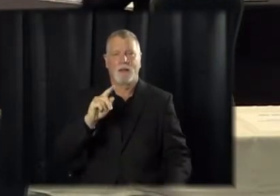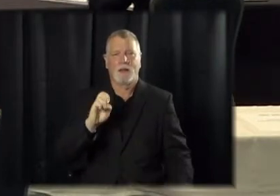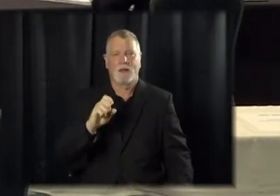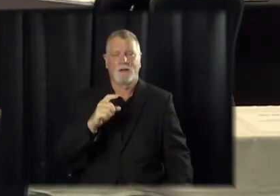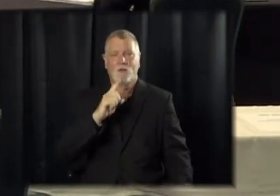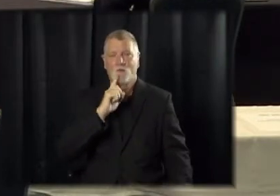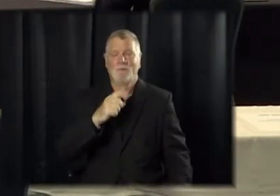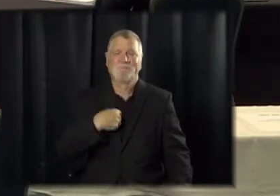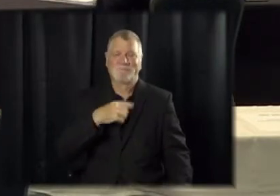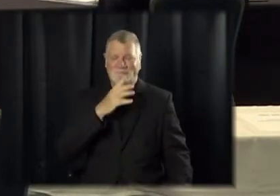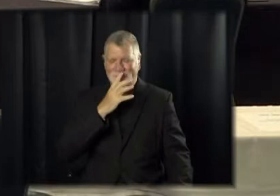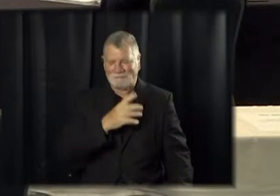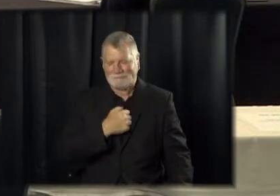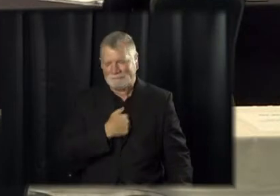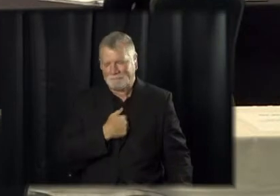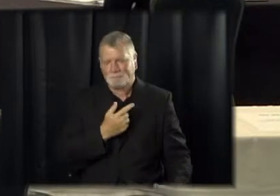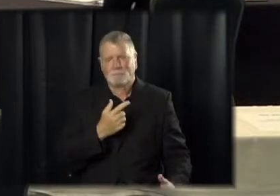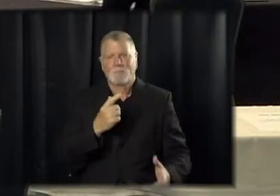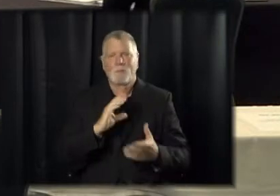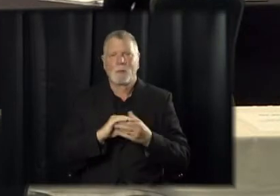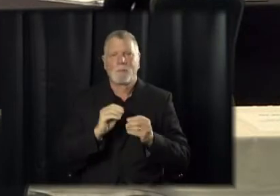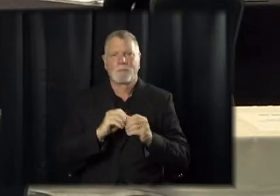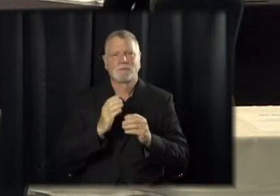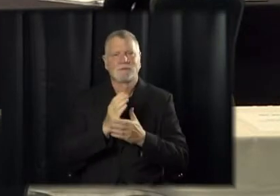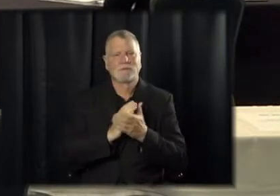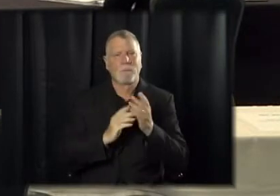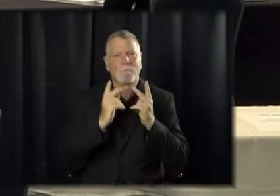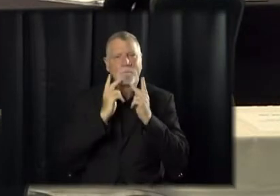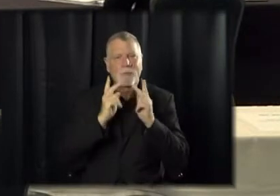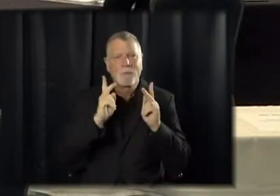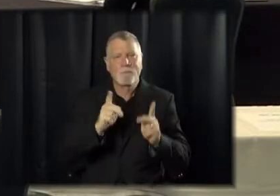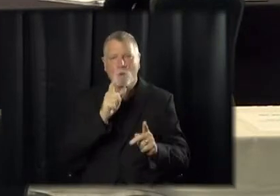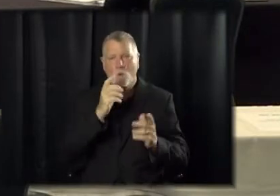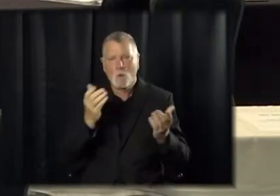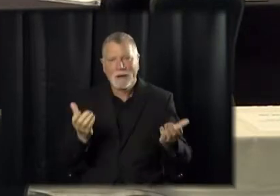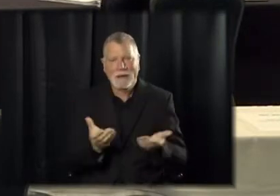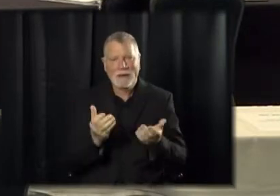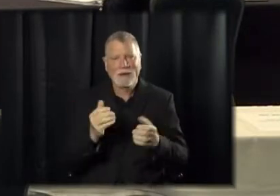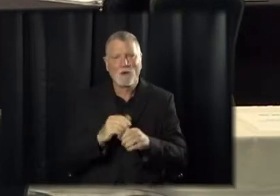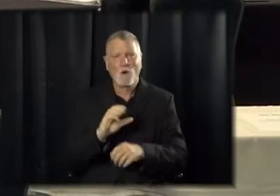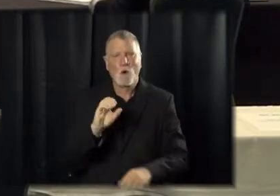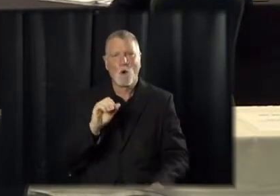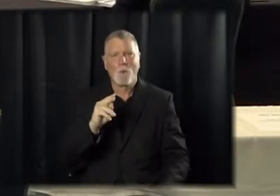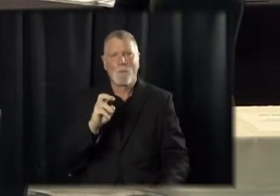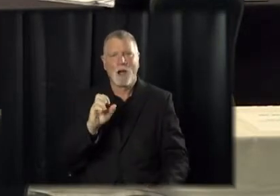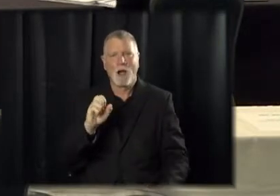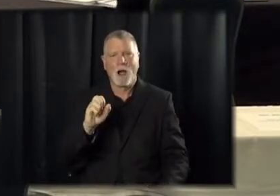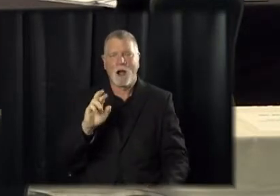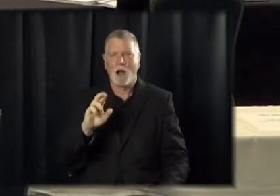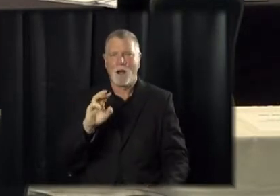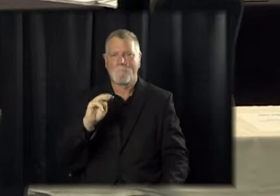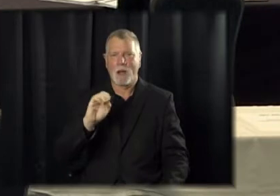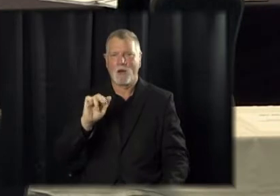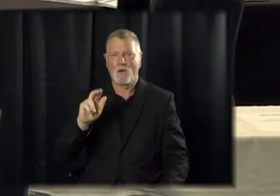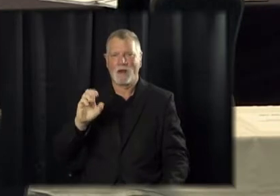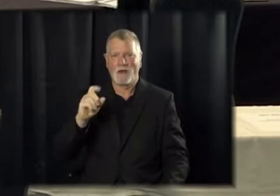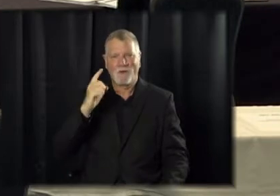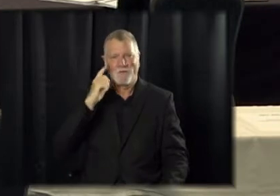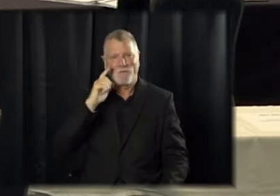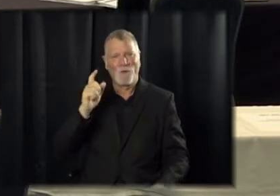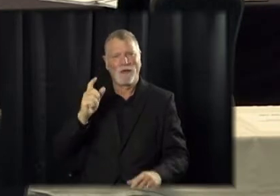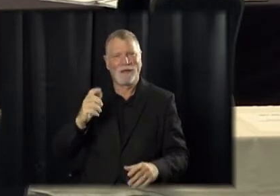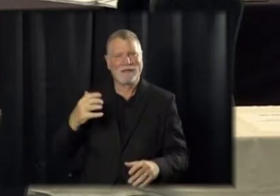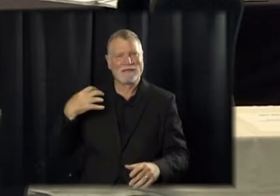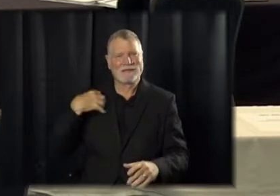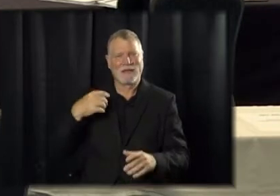I've neglected to mention a couple public officials who are here. Omar Marrero, I see, who is Executive